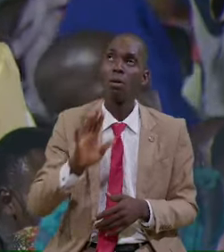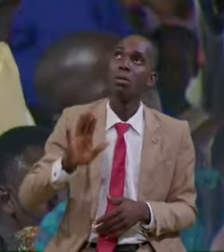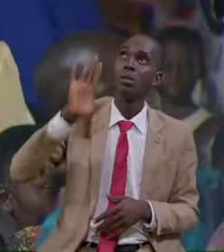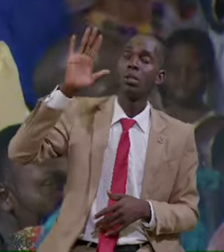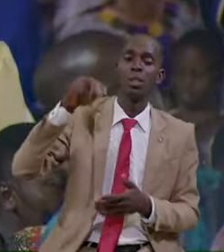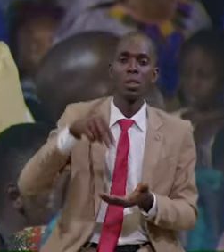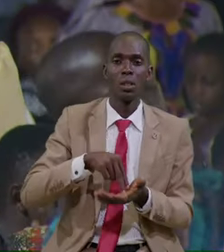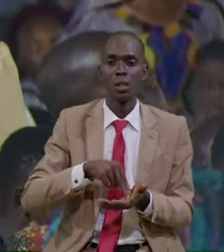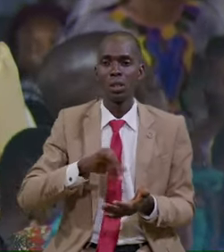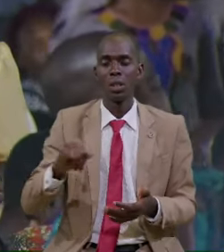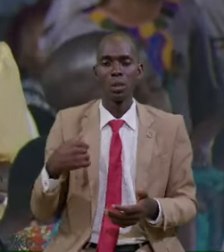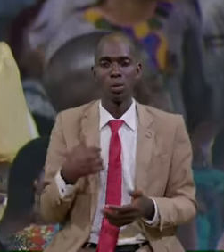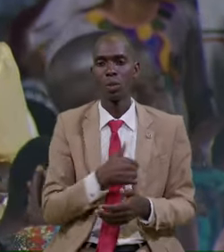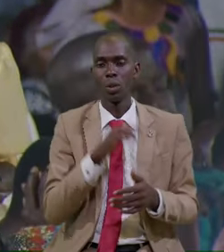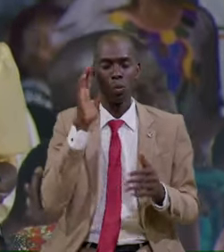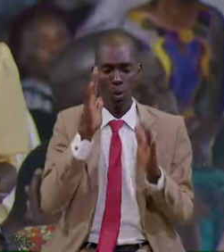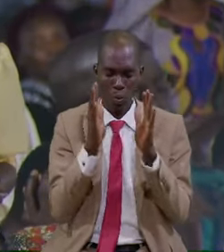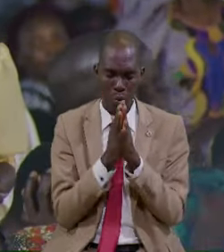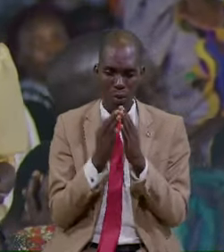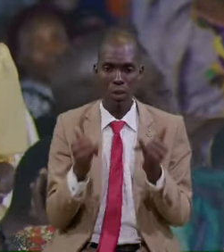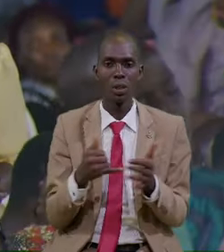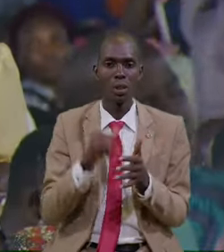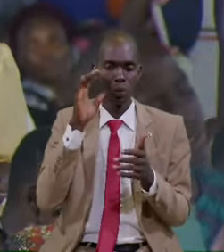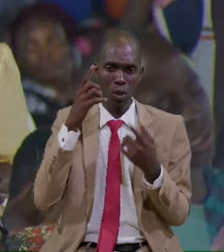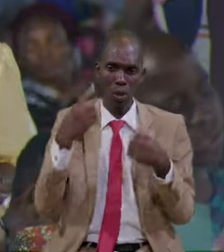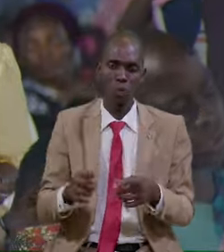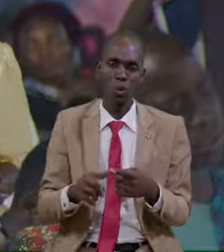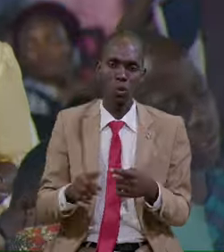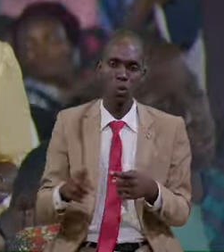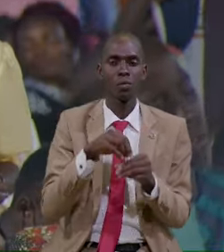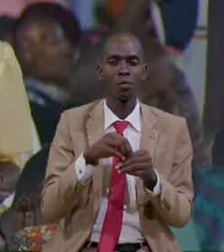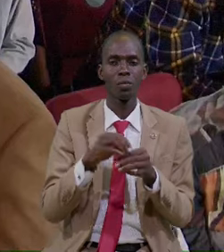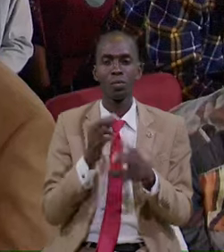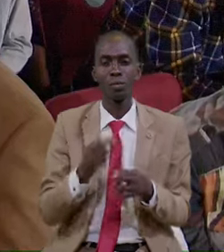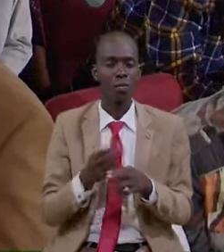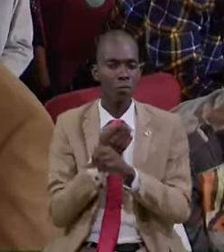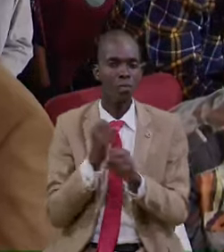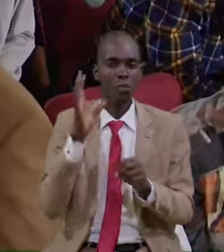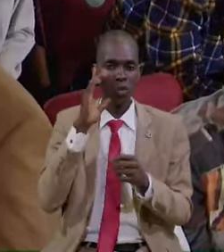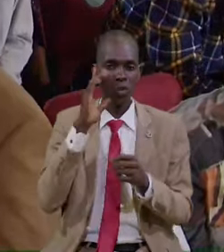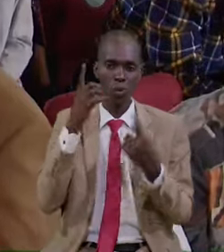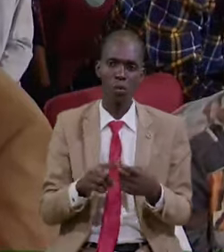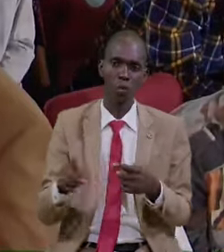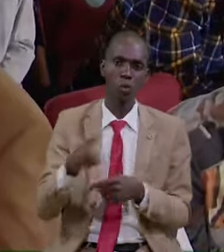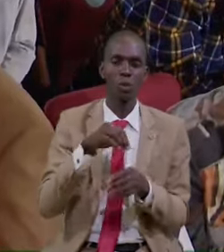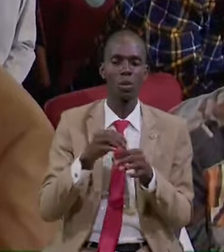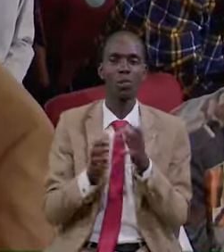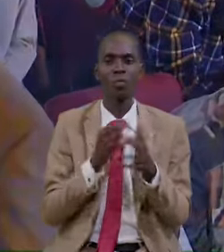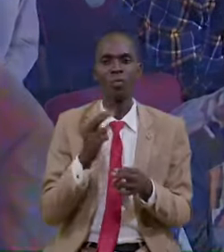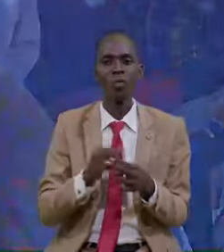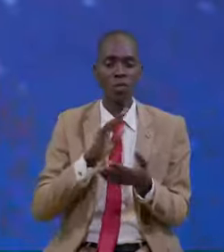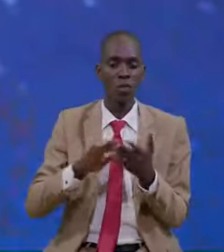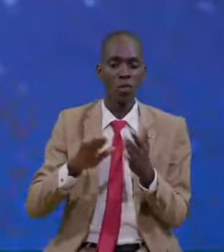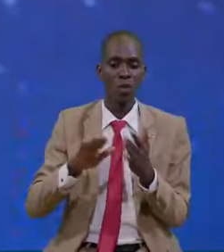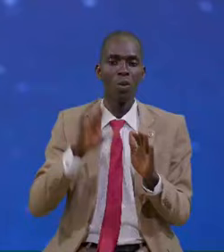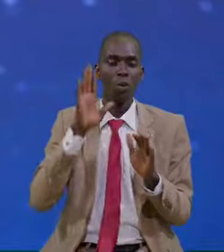going to pray now. It will happen to you. Salvation will happen to you. Forgiveness will